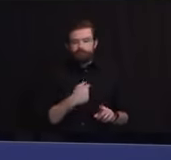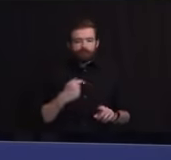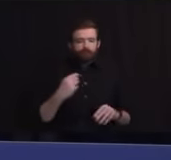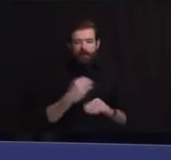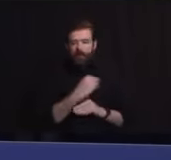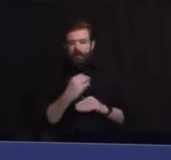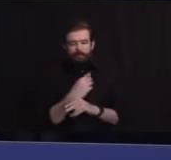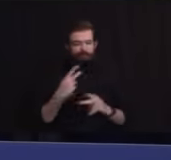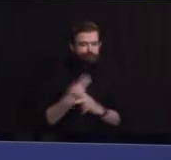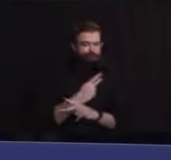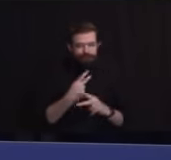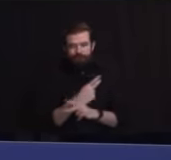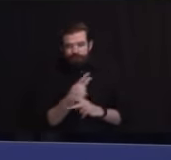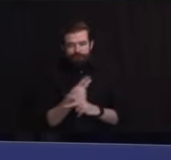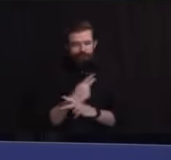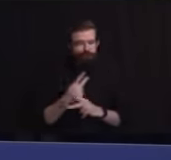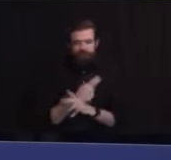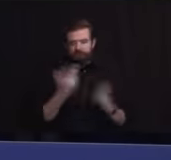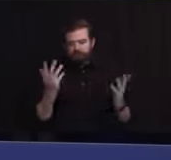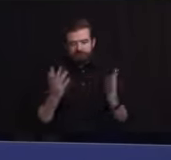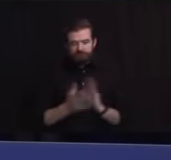state.